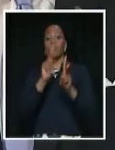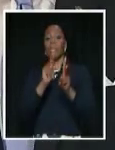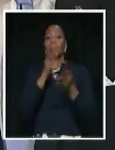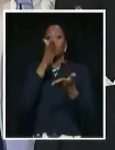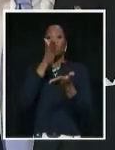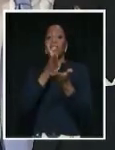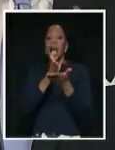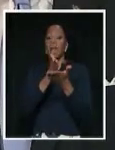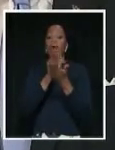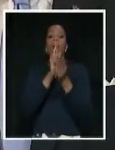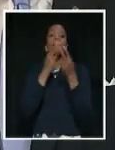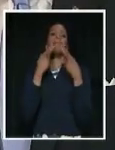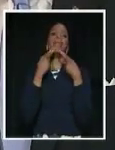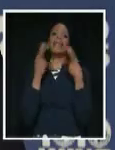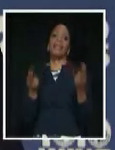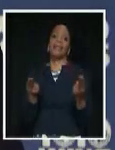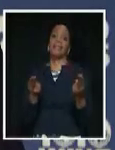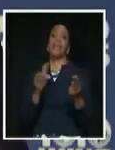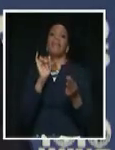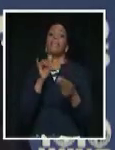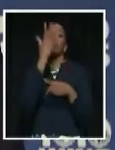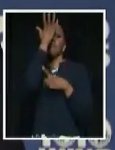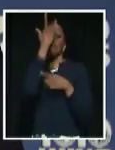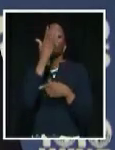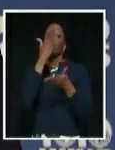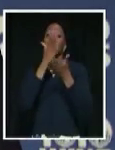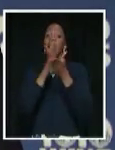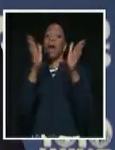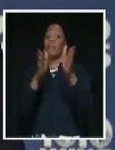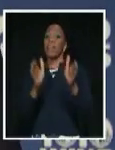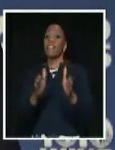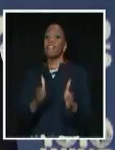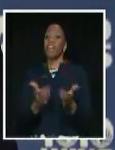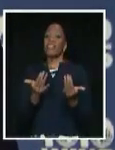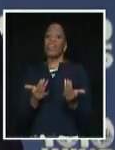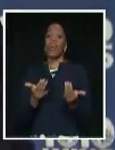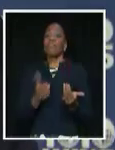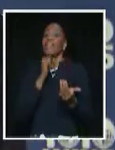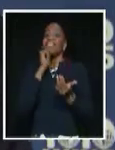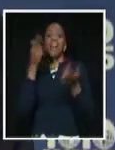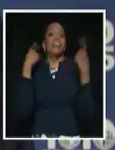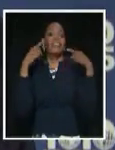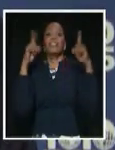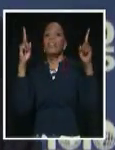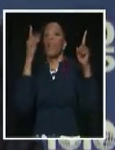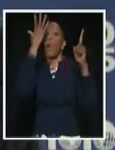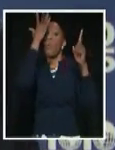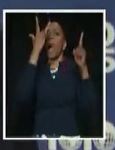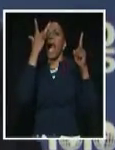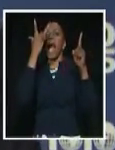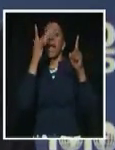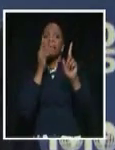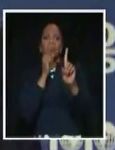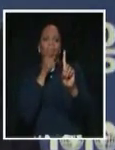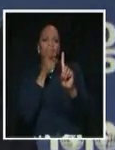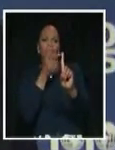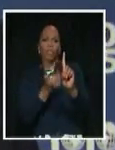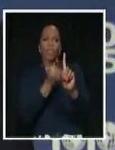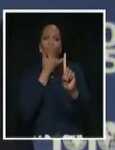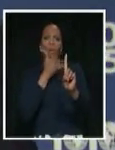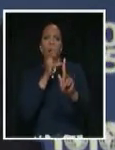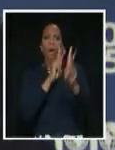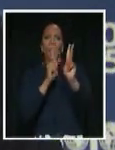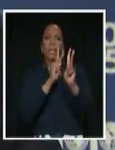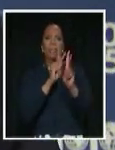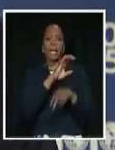way, shape, and form. That's why the stop and frisk policy, as it's currently created, doesn't work, because it's reaching the wrong people and it's creating alienation between police